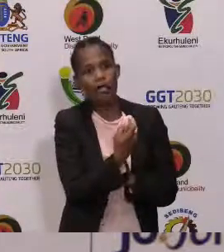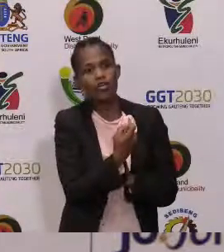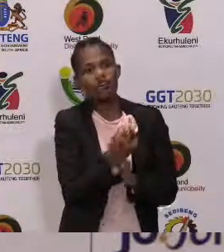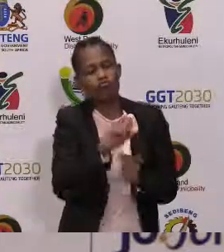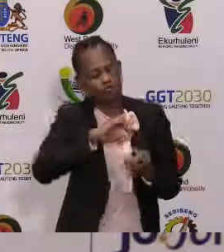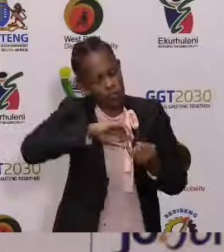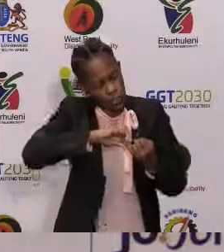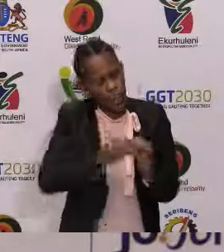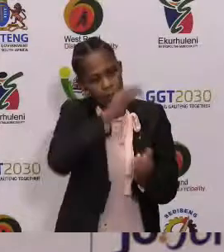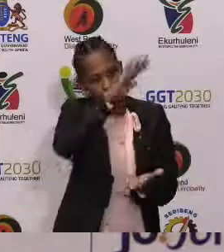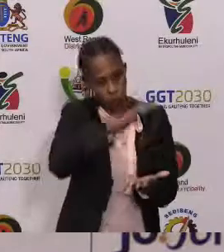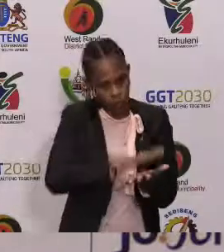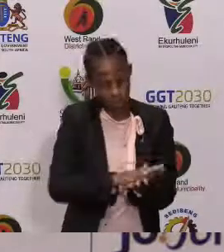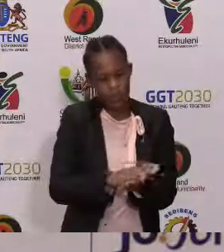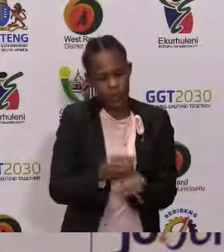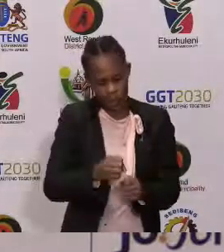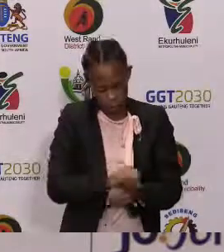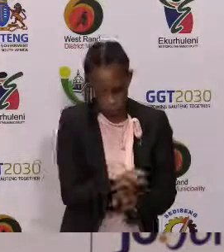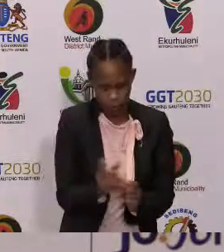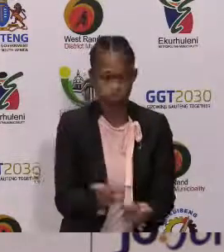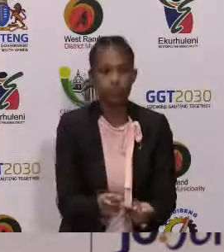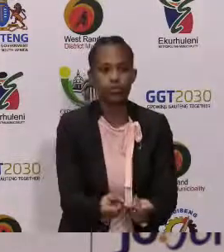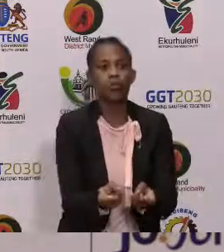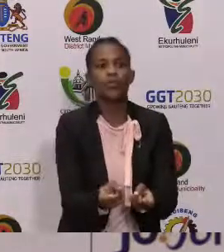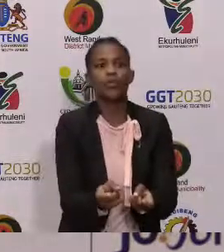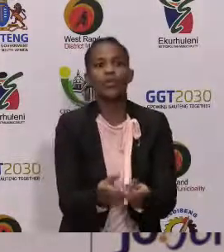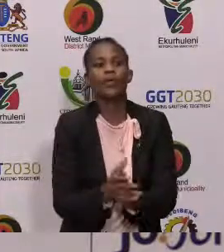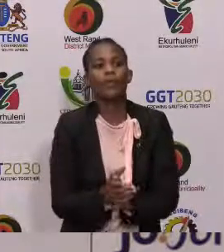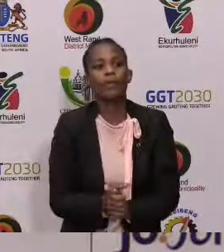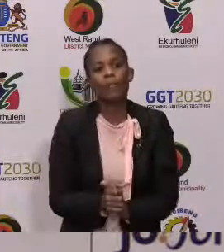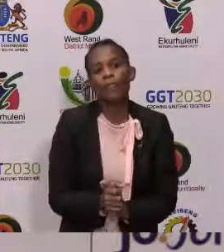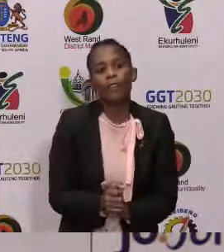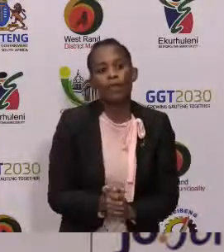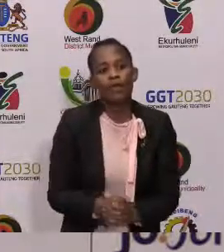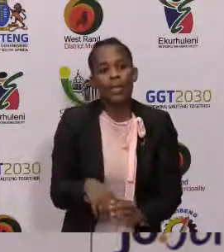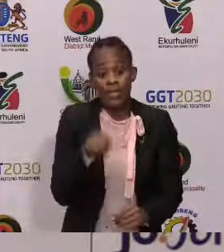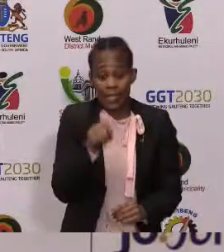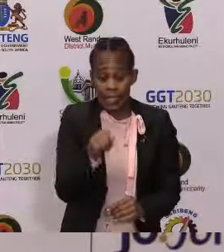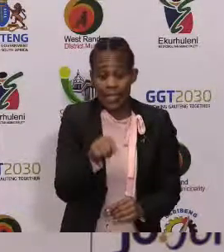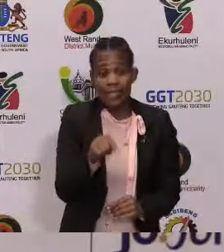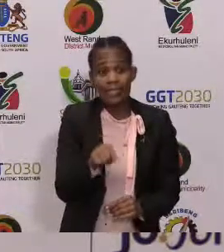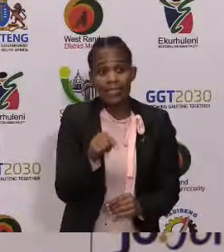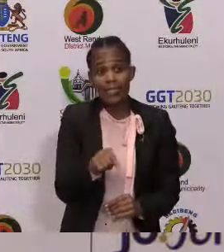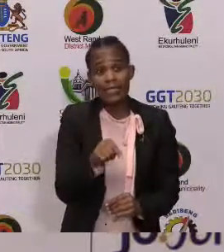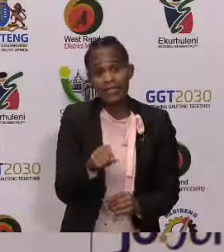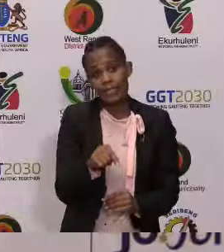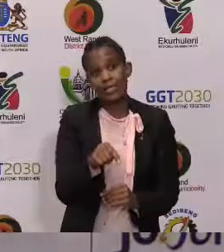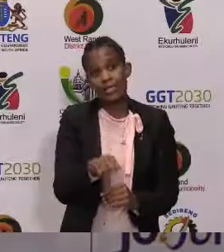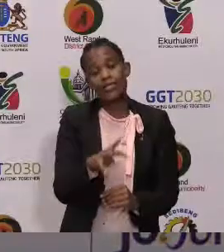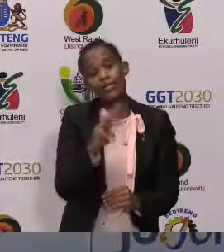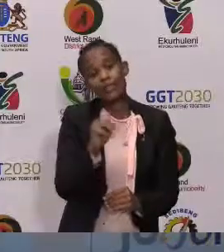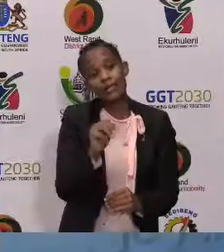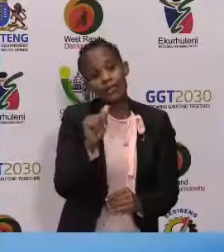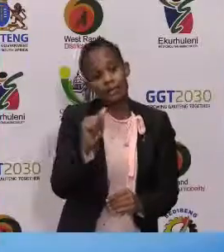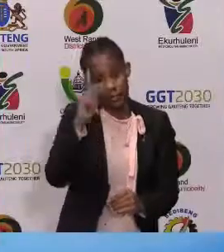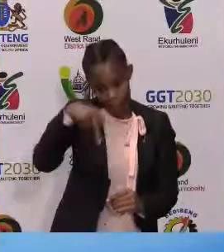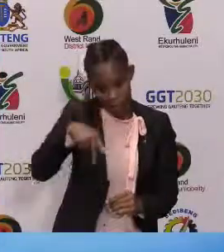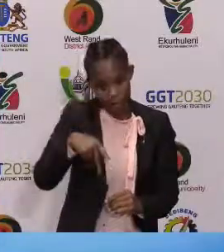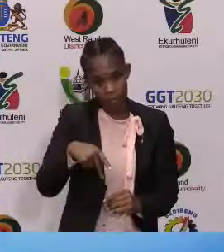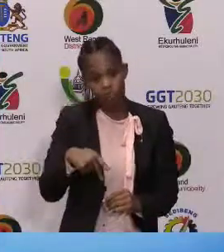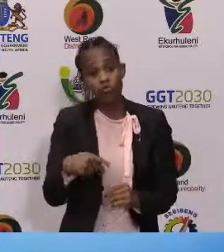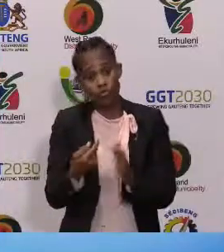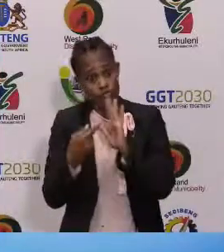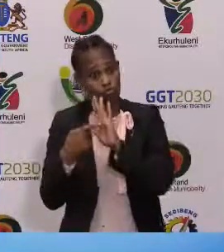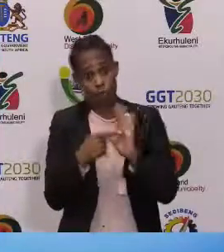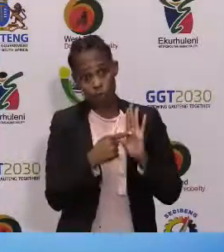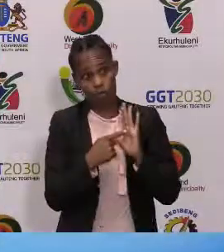minimize the speed of infections that take place in those particular settings. So this is a heat map, and it's difficult to see, but this is at each of the